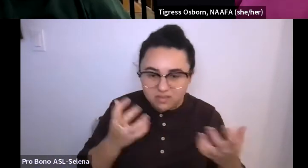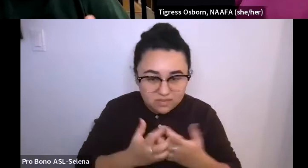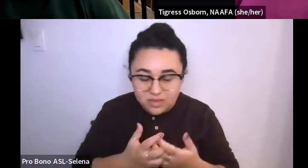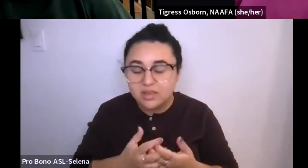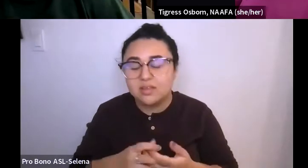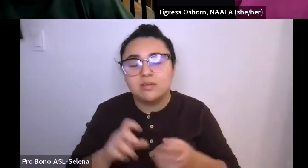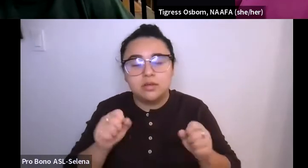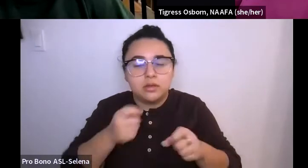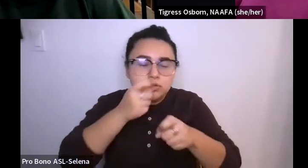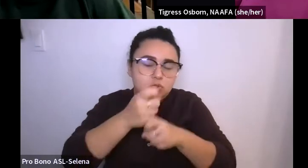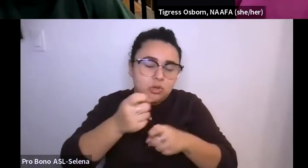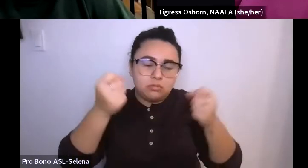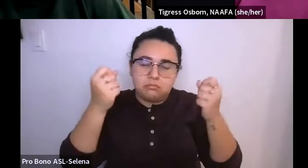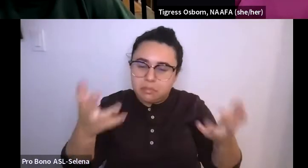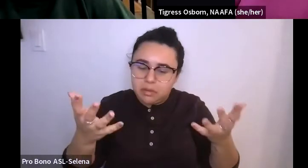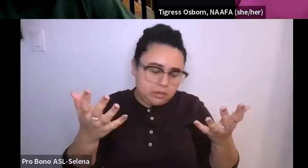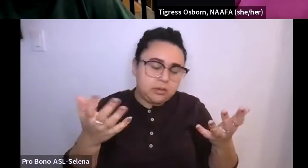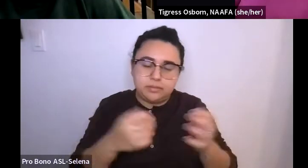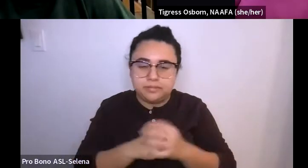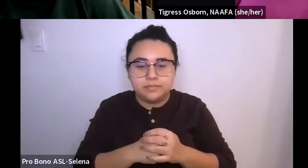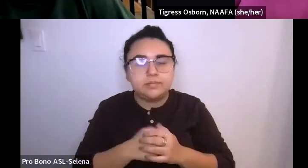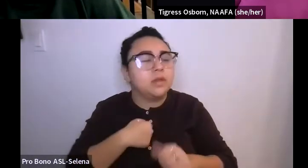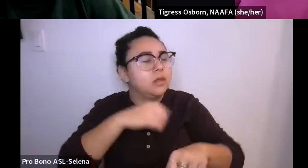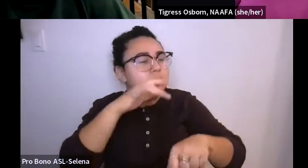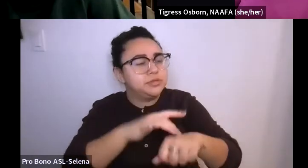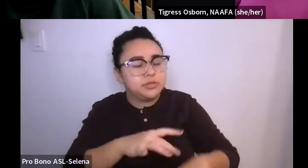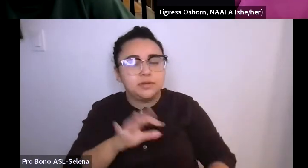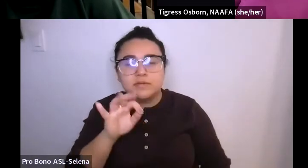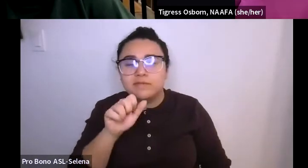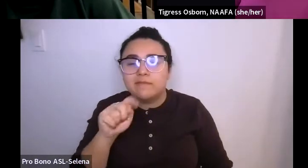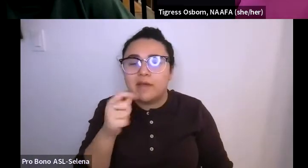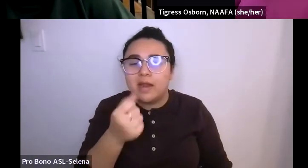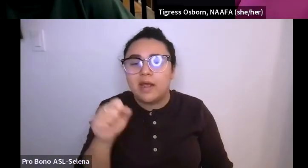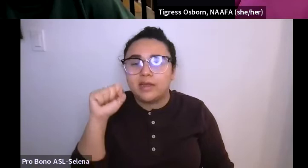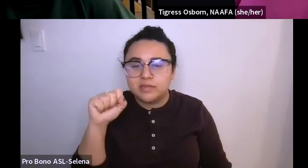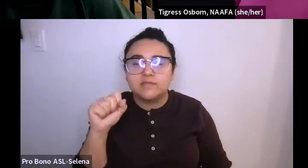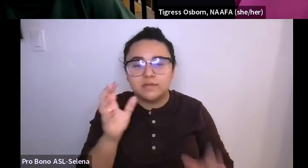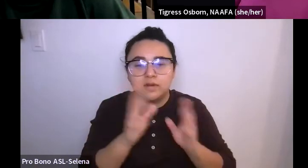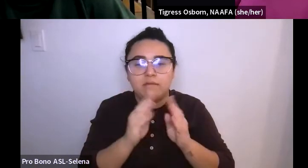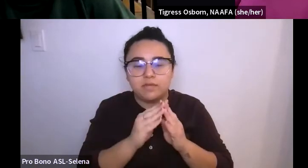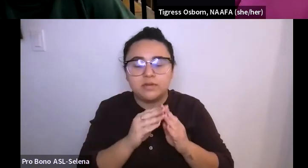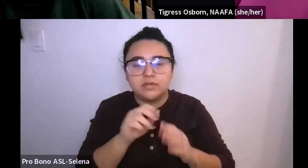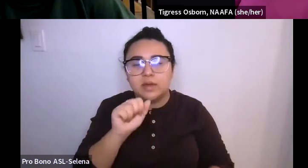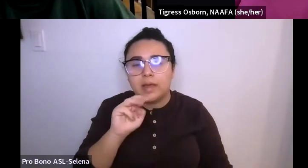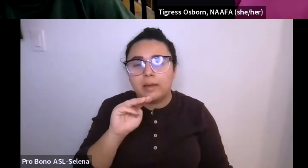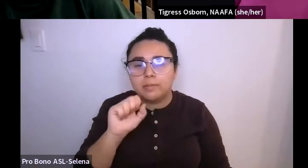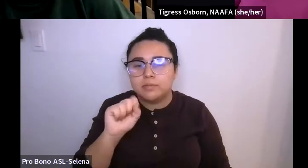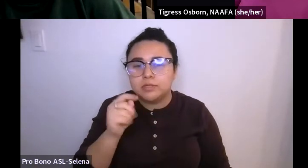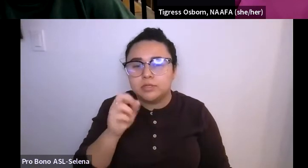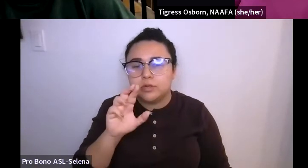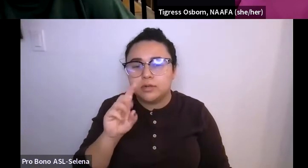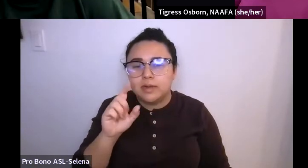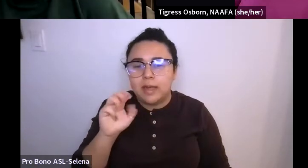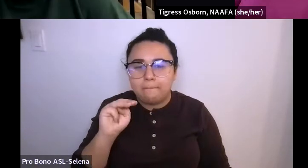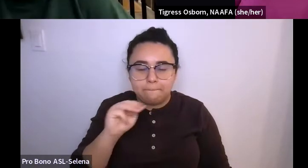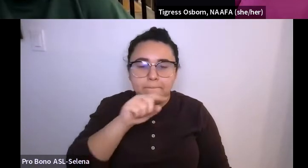I went to a fat activism conference in Amsterdam a few years ago. And afterwards we were